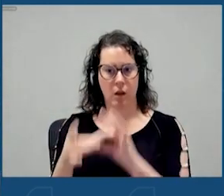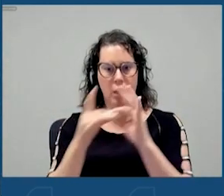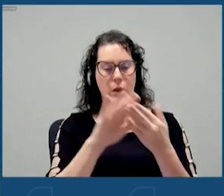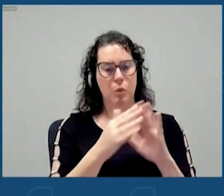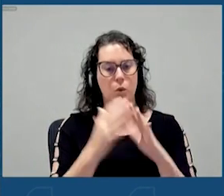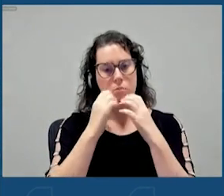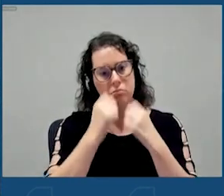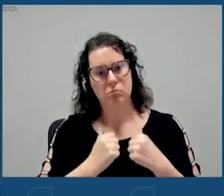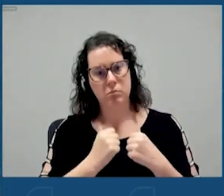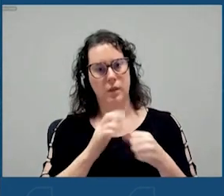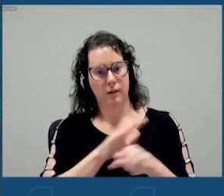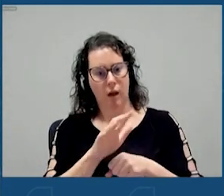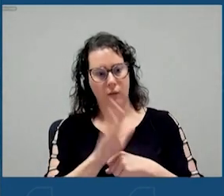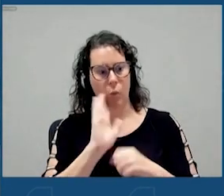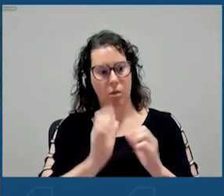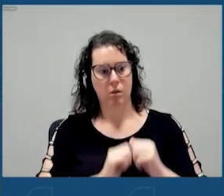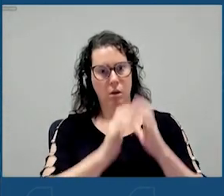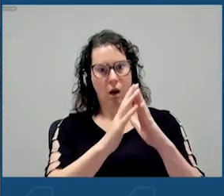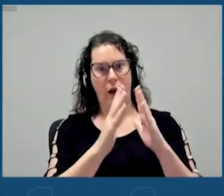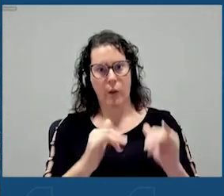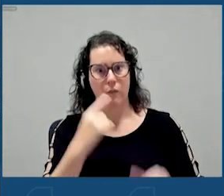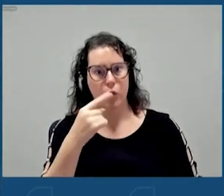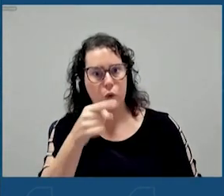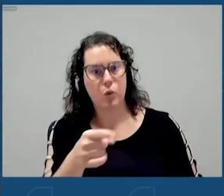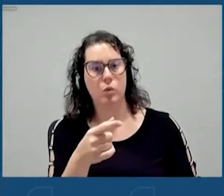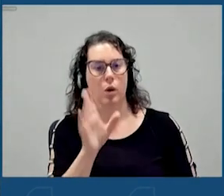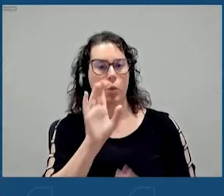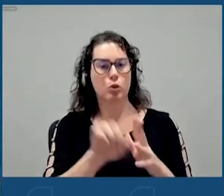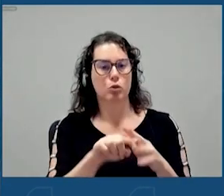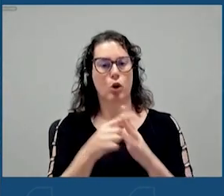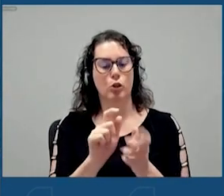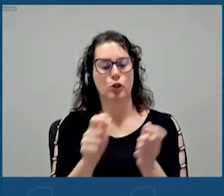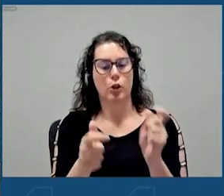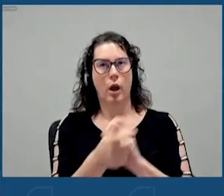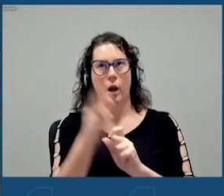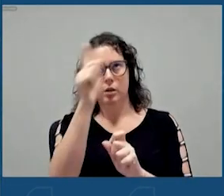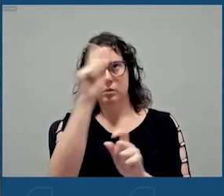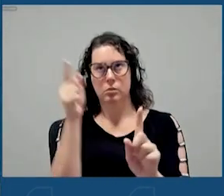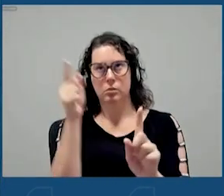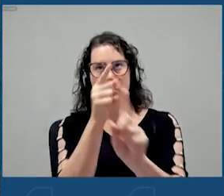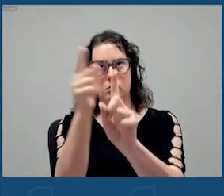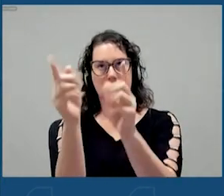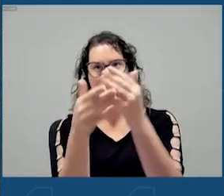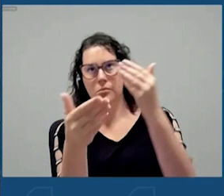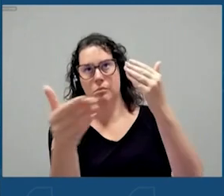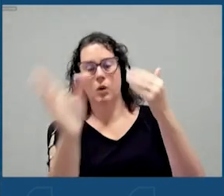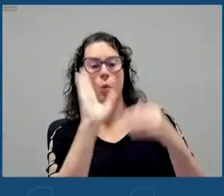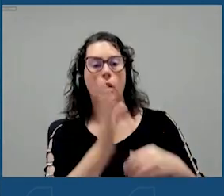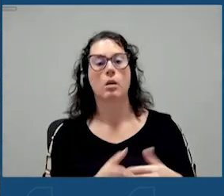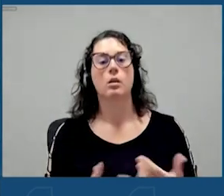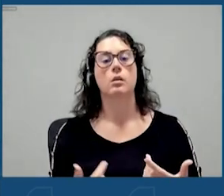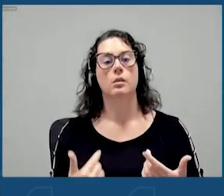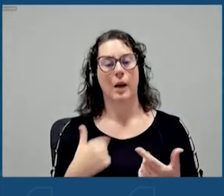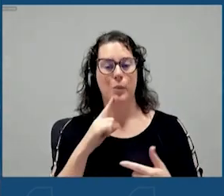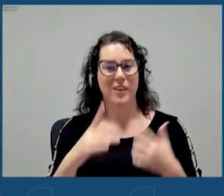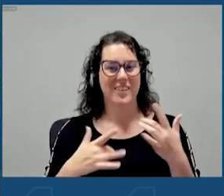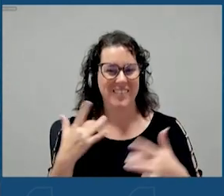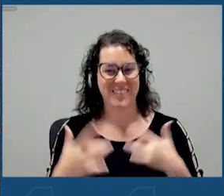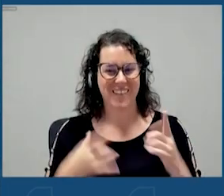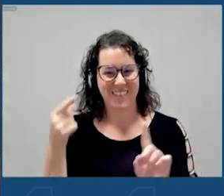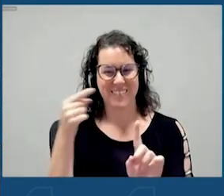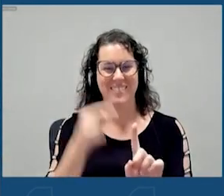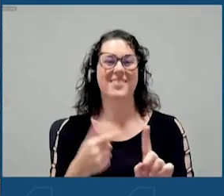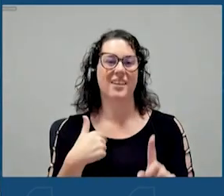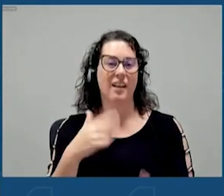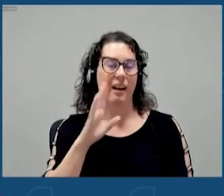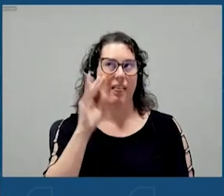you enough to build that home. And we're going to start changing the trajectory that we're on right now. So I'm excited about this, and I think about the